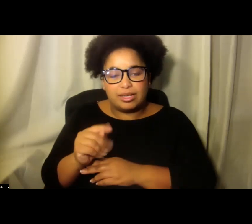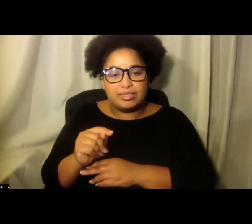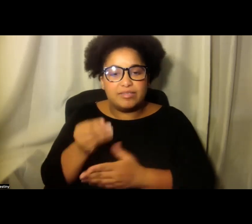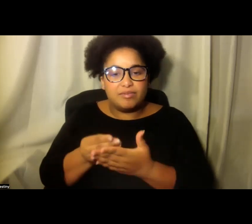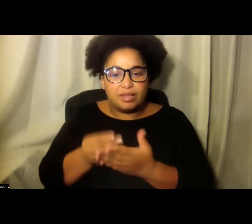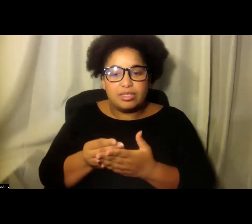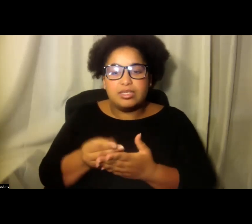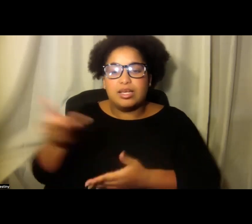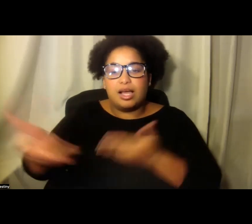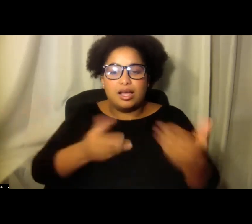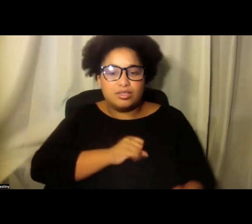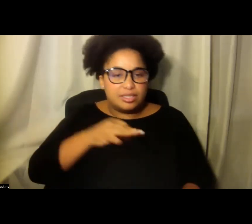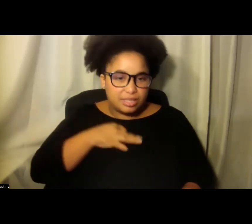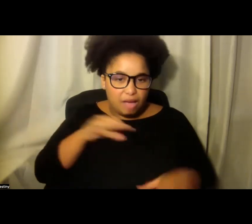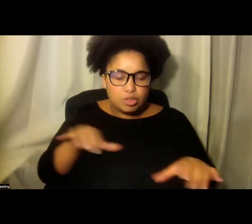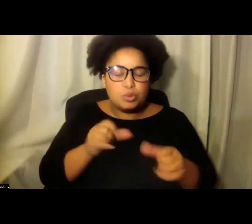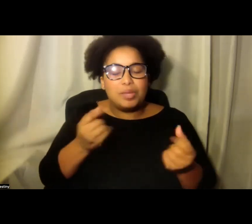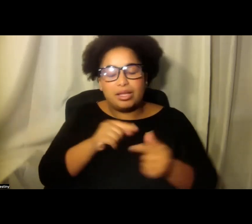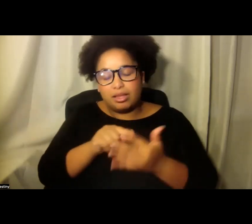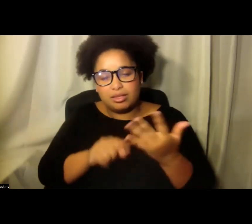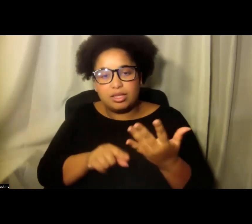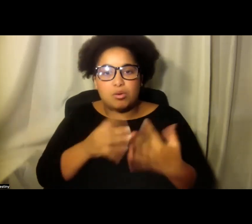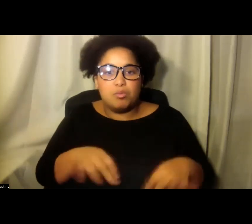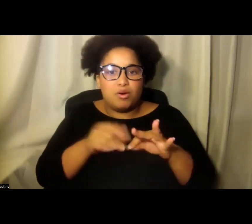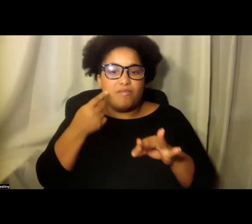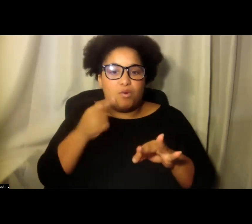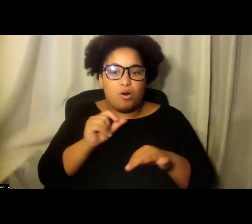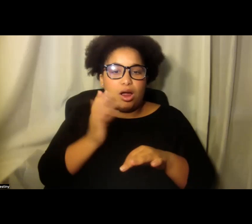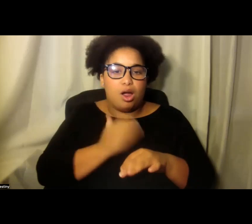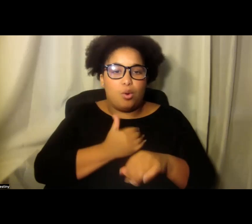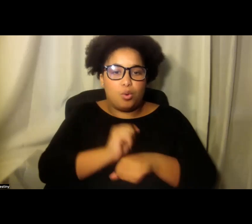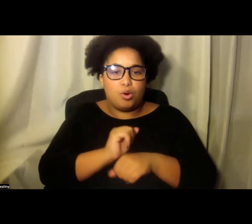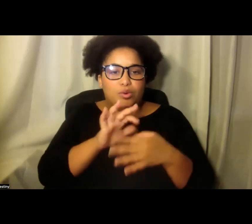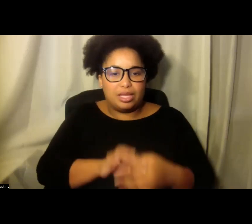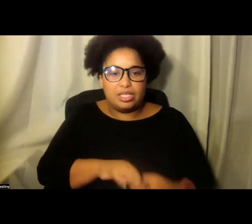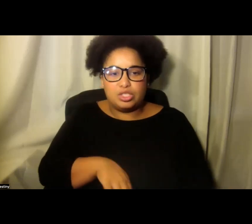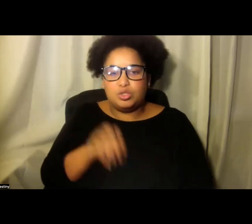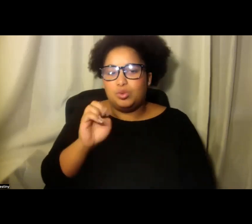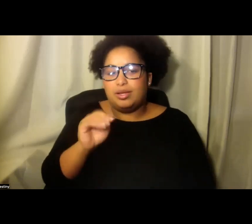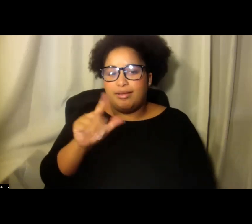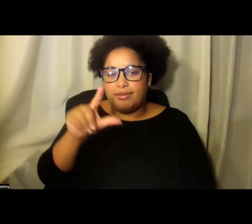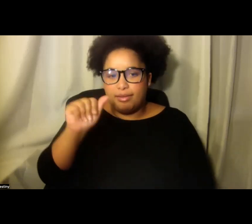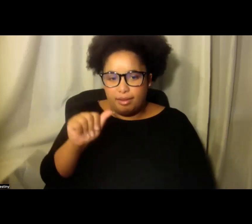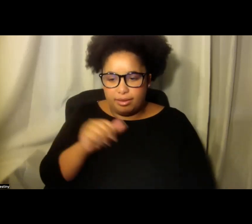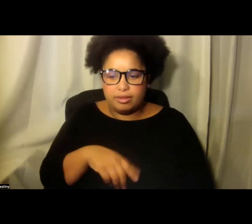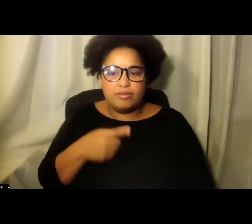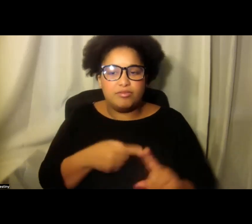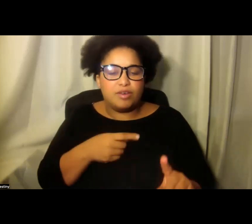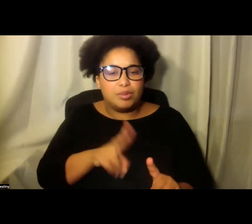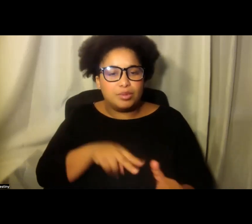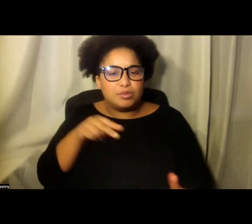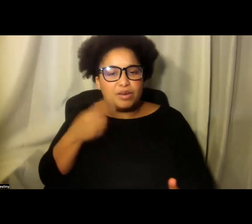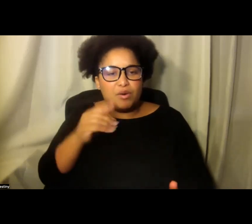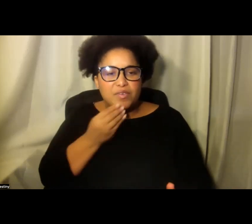staff, and do other things that are critical for the work of NLA. And from a food bank